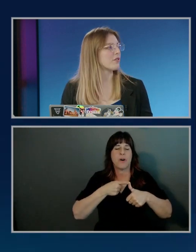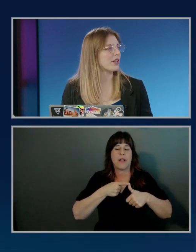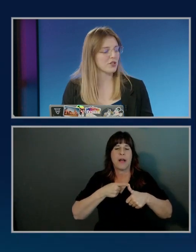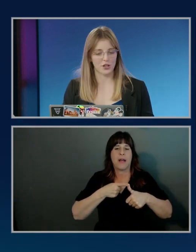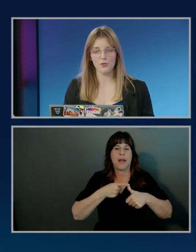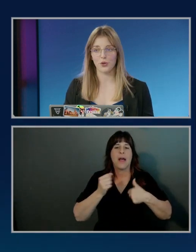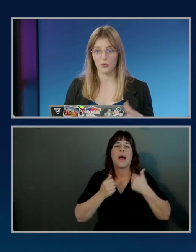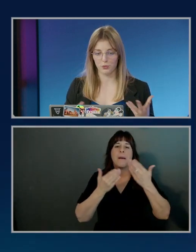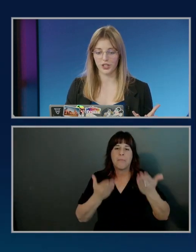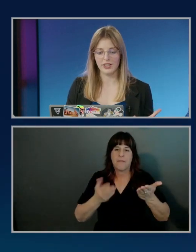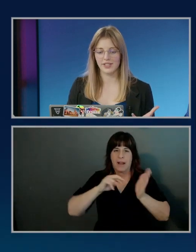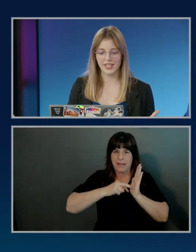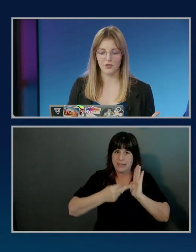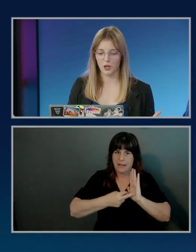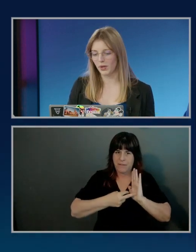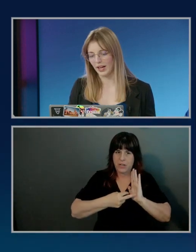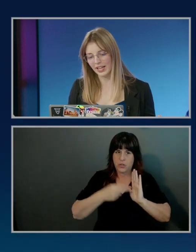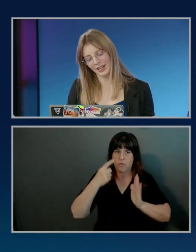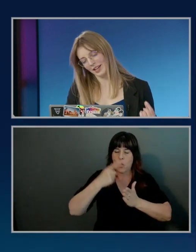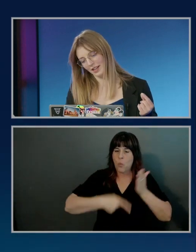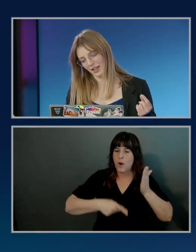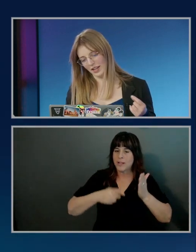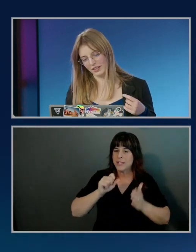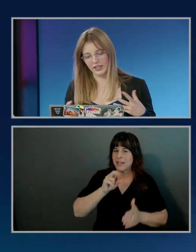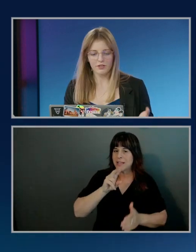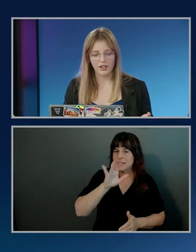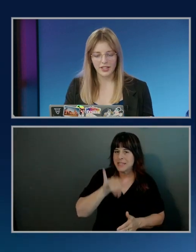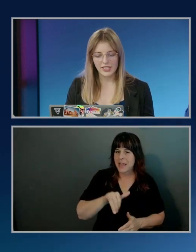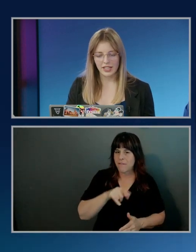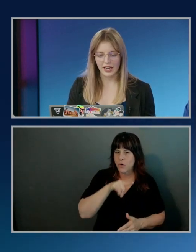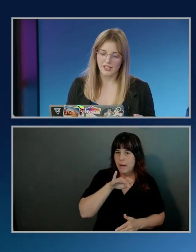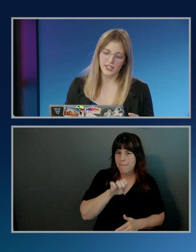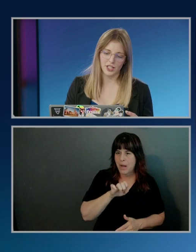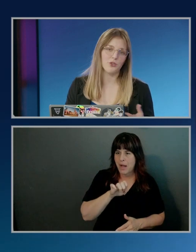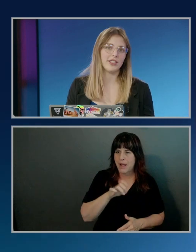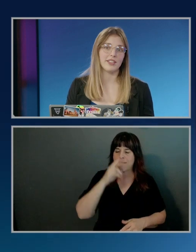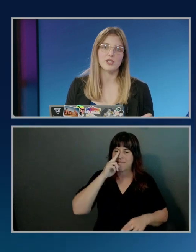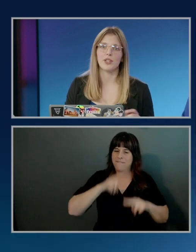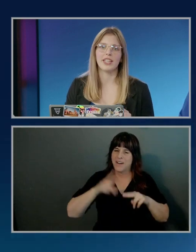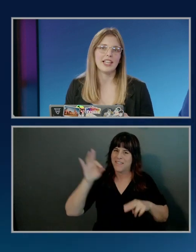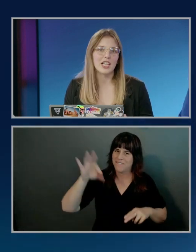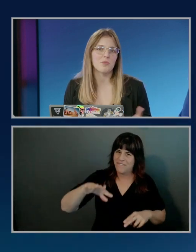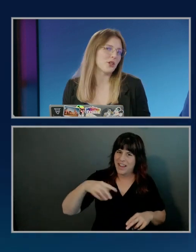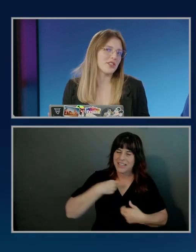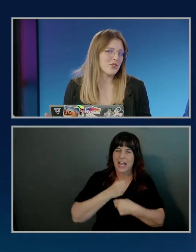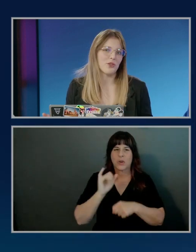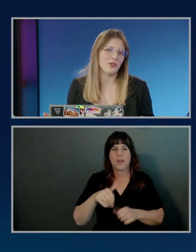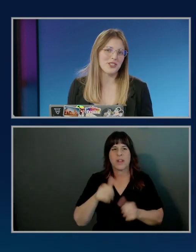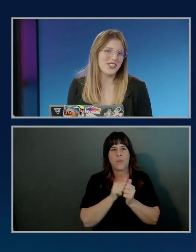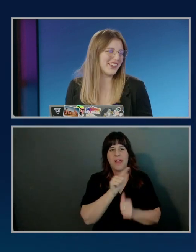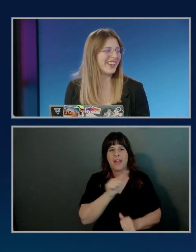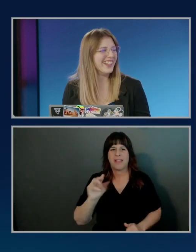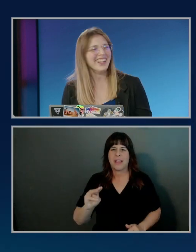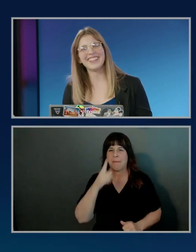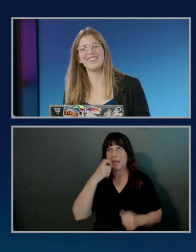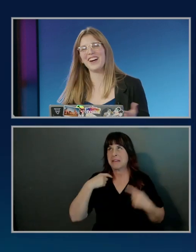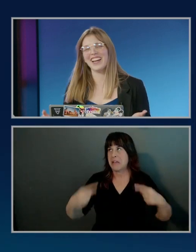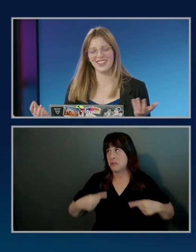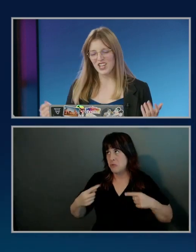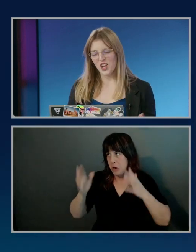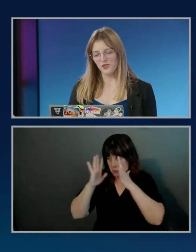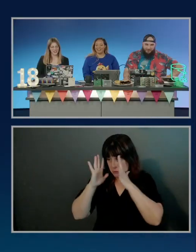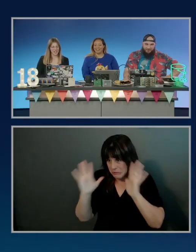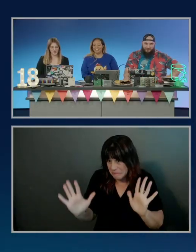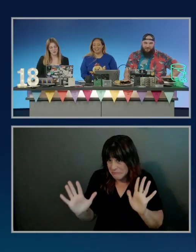provided a definition for what is a savory pie. And little fun fact here, I actually created this with an LLM because I struggled to